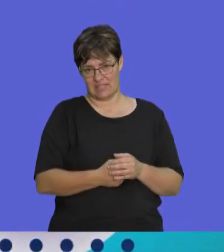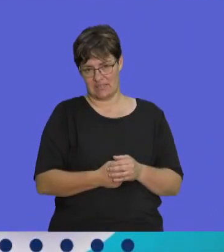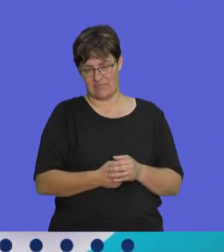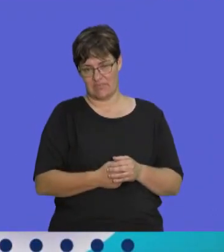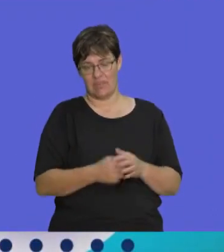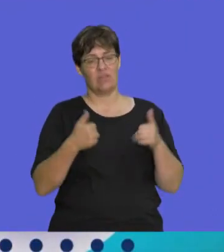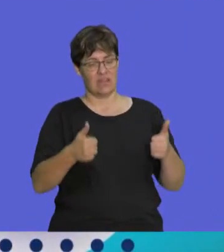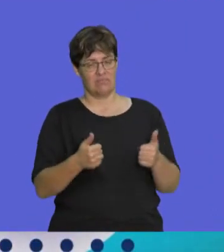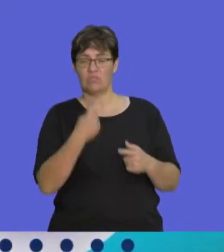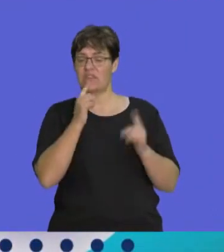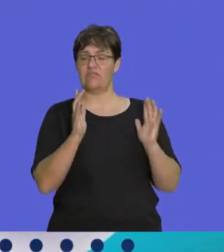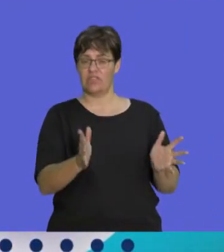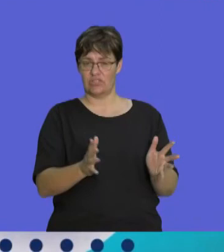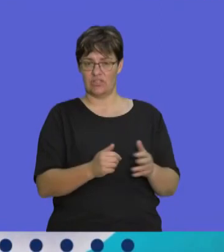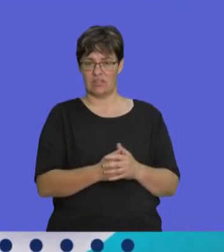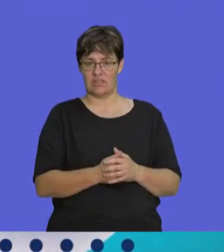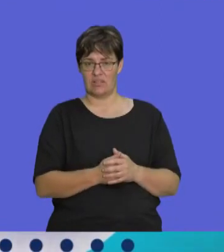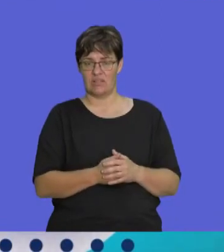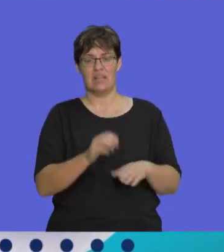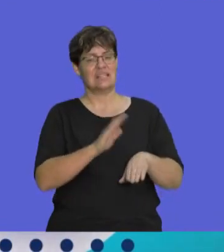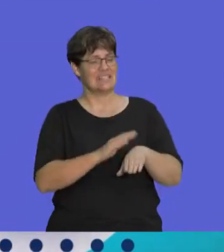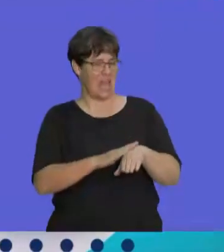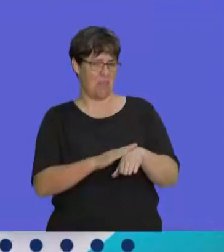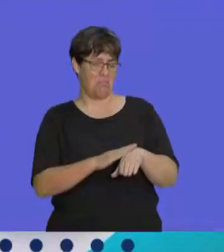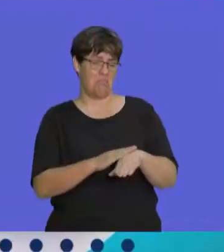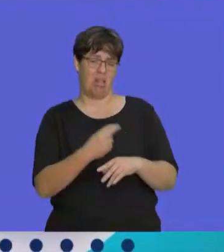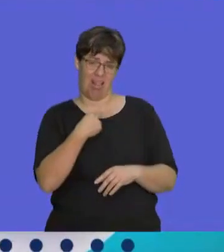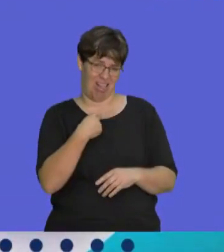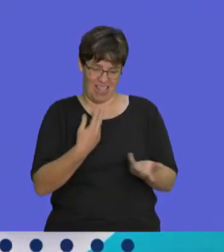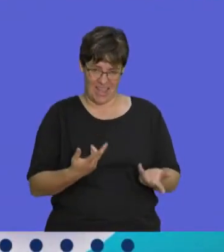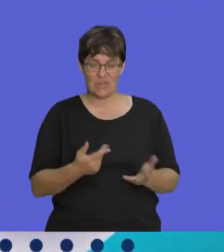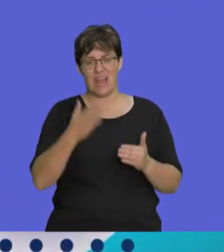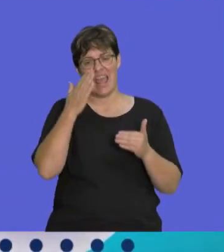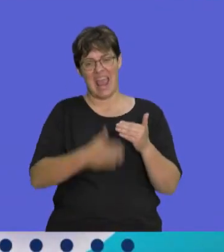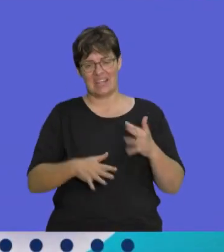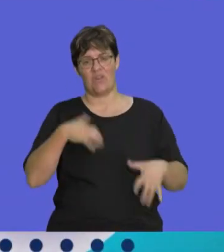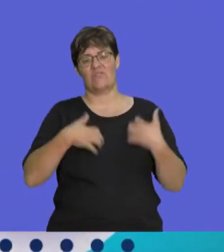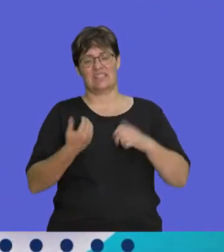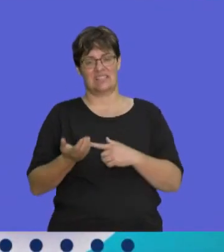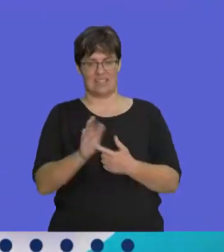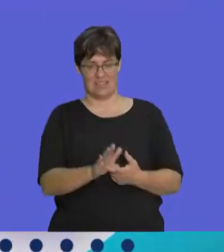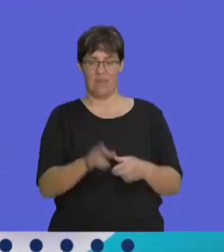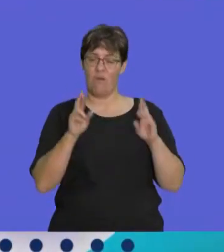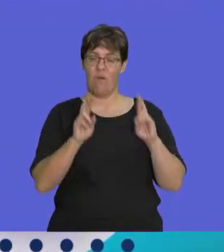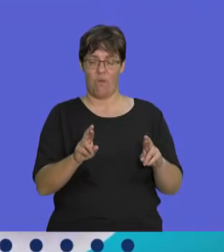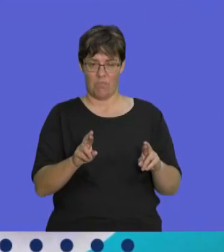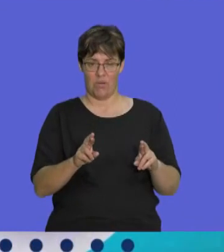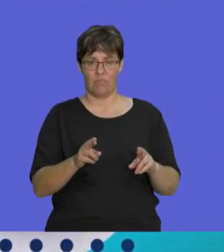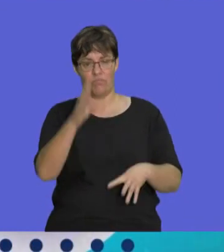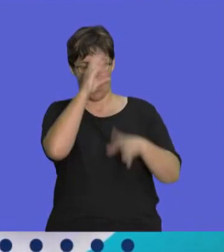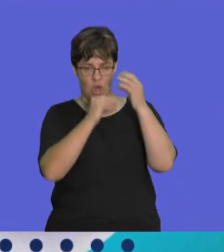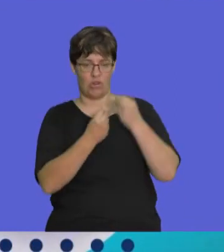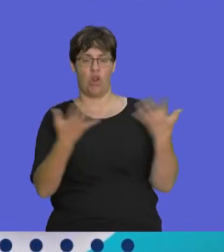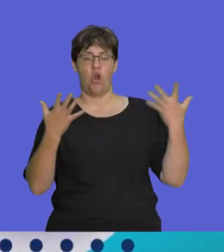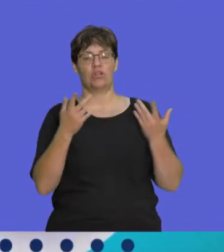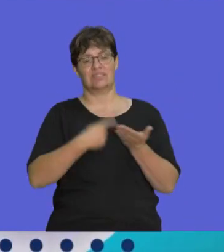wanted to discover at the end of the day, right? Having said that, and because of time constraints, we've reached the end of an exciting session.